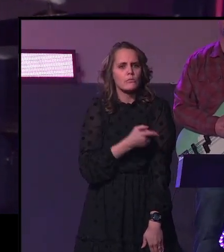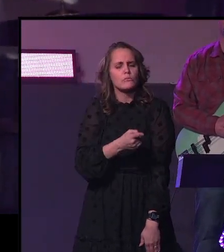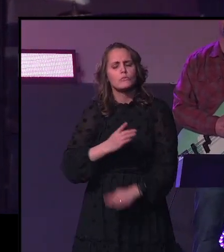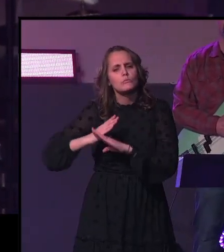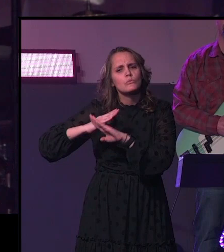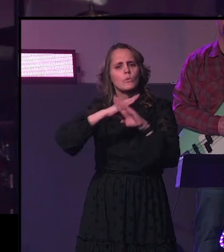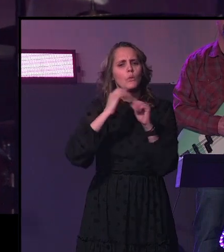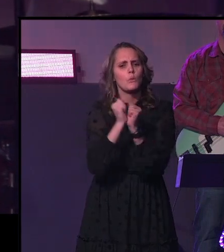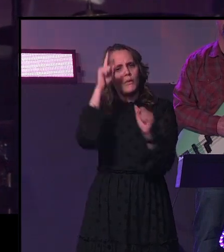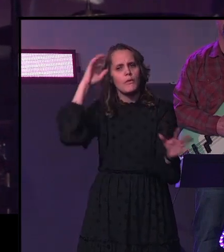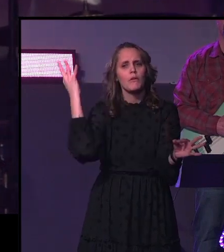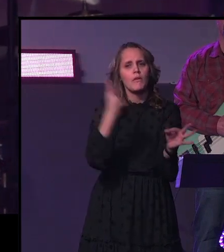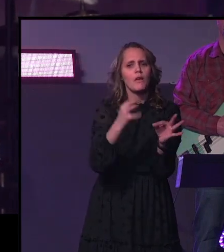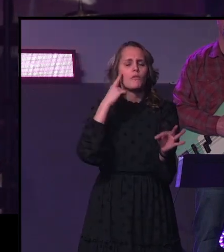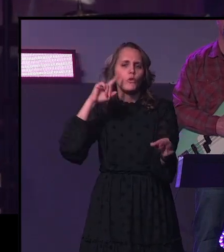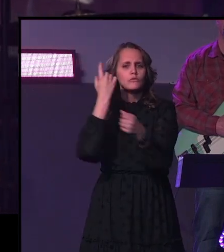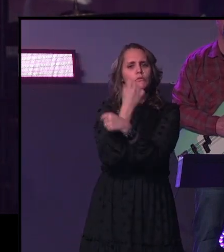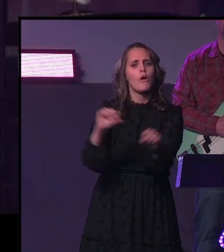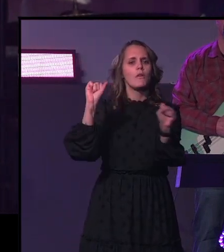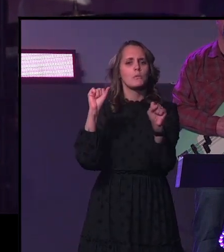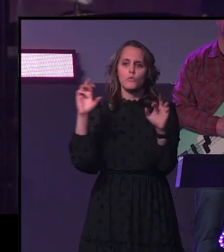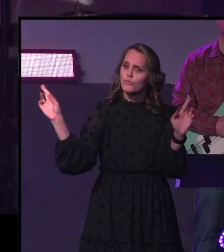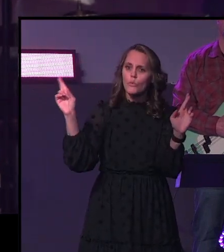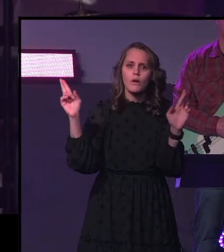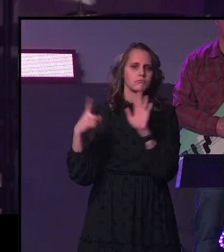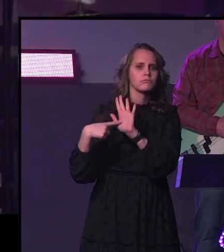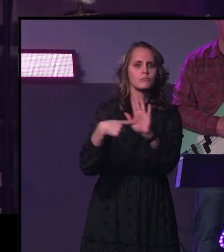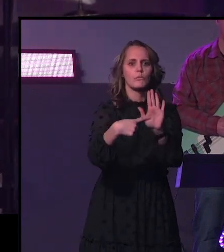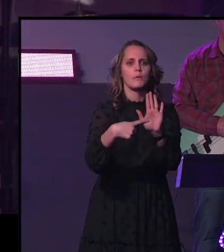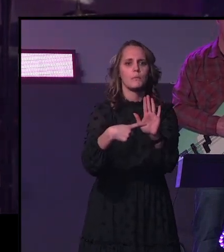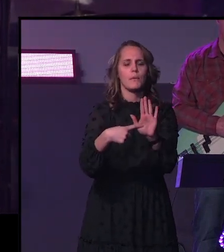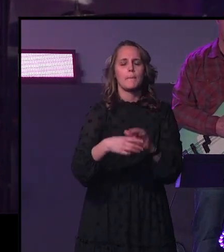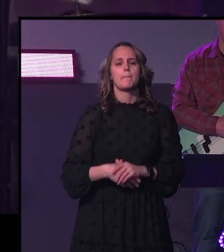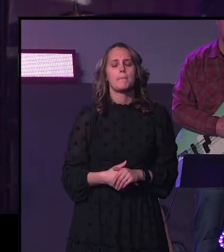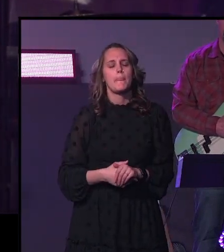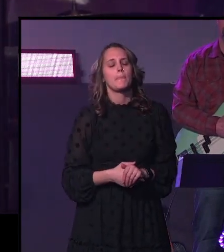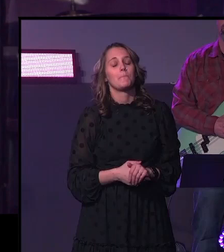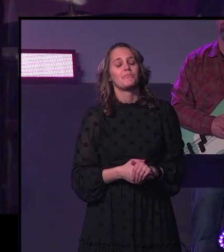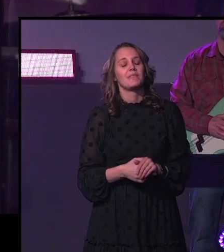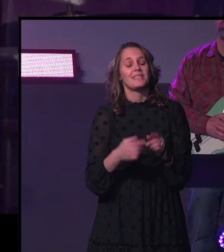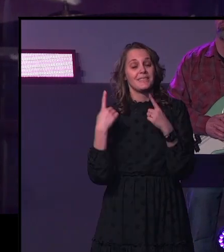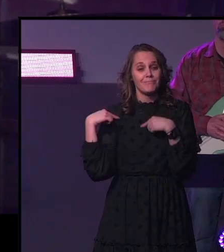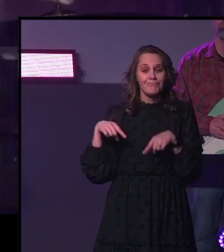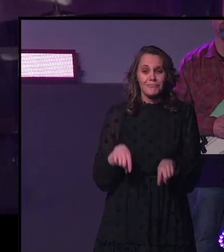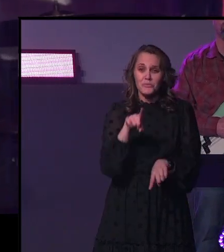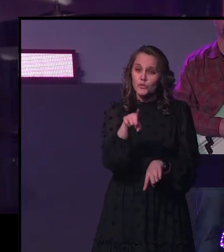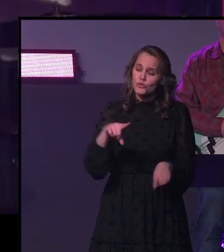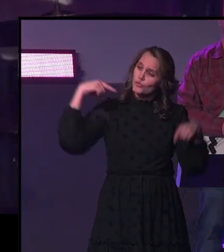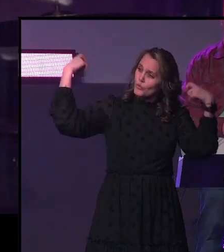faith for a salvation ready to be revealed in the last time. And in this you